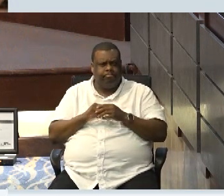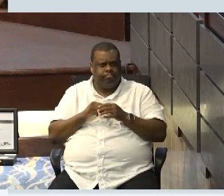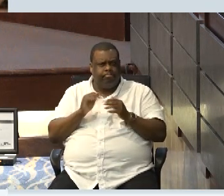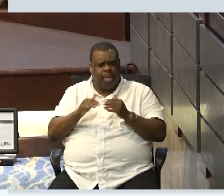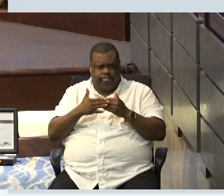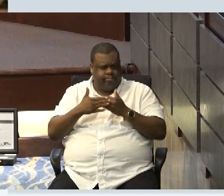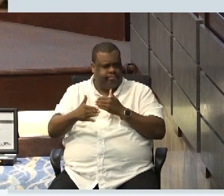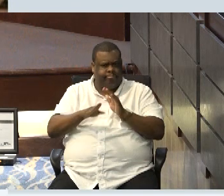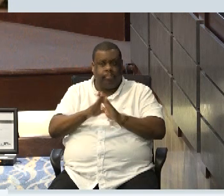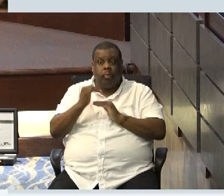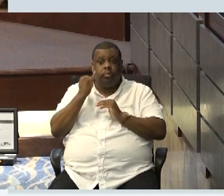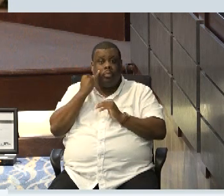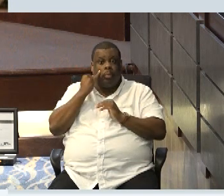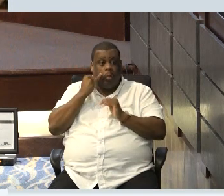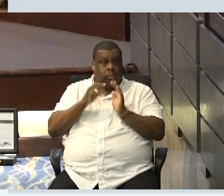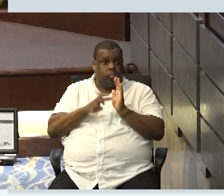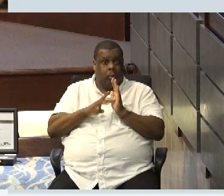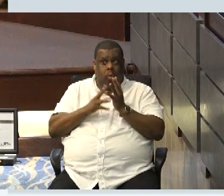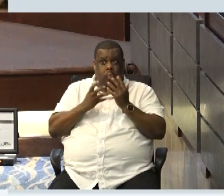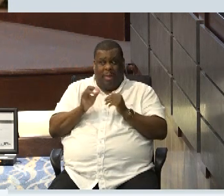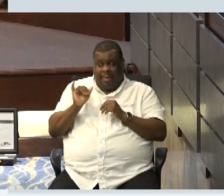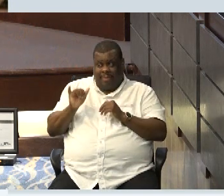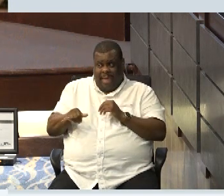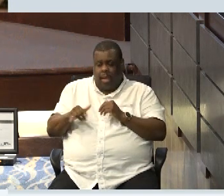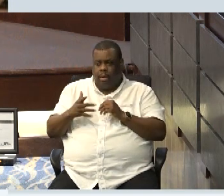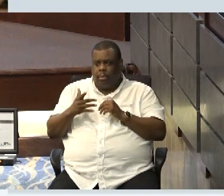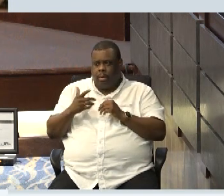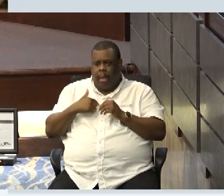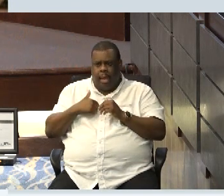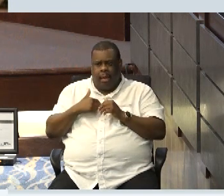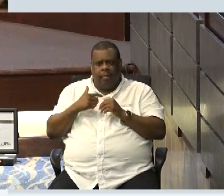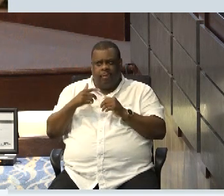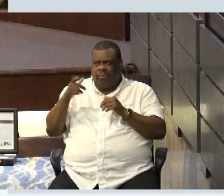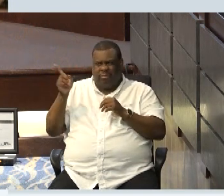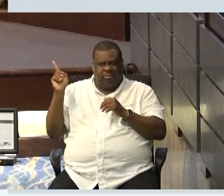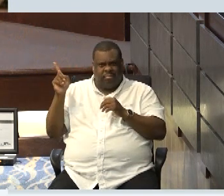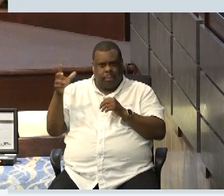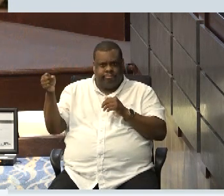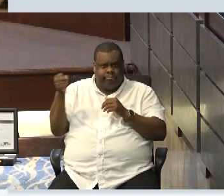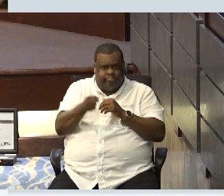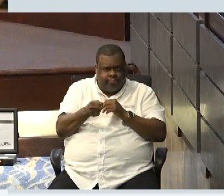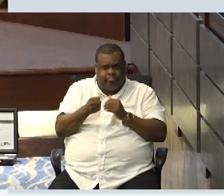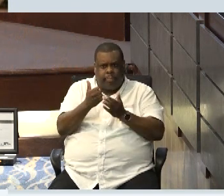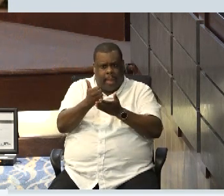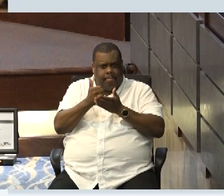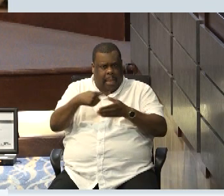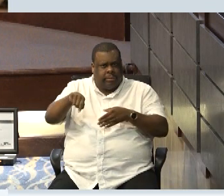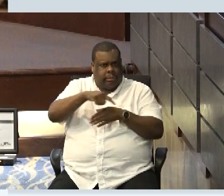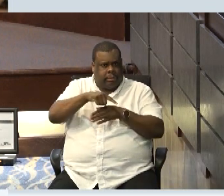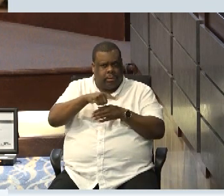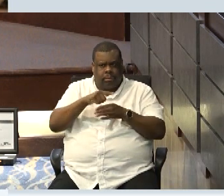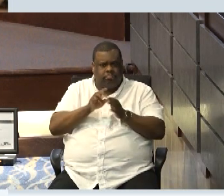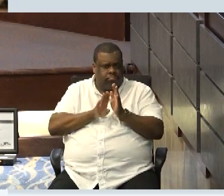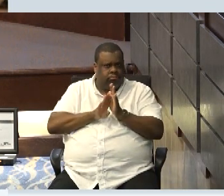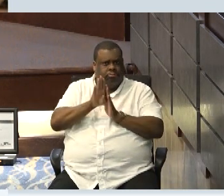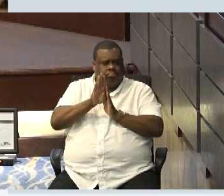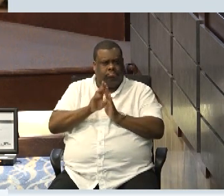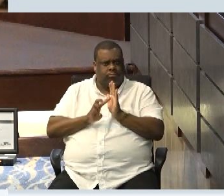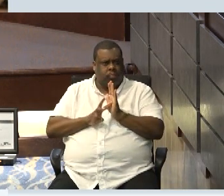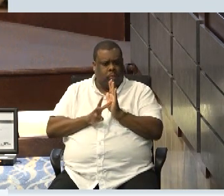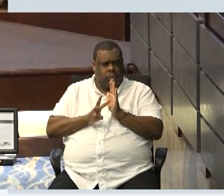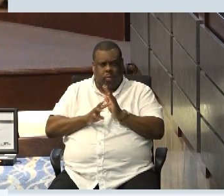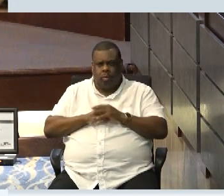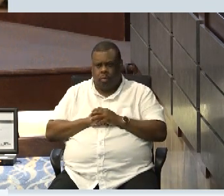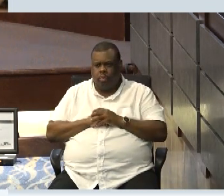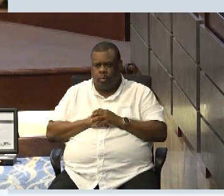the city choose to do so, a single master developer team can be engaged for our project as well. The request for